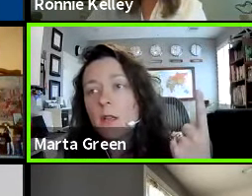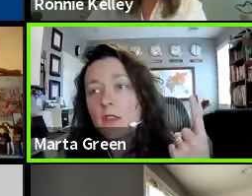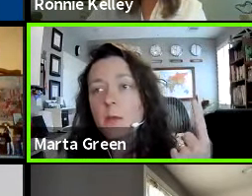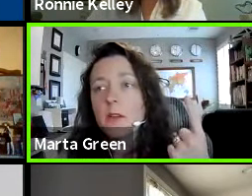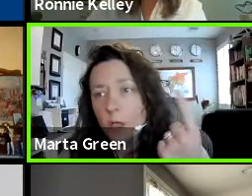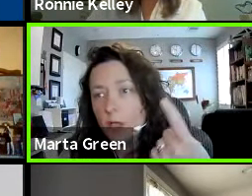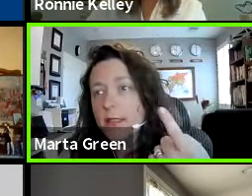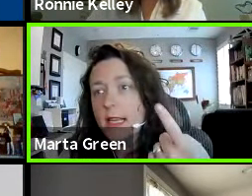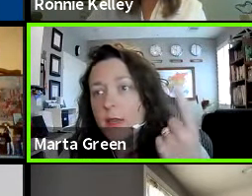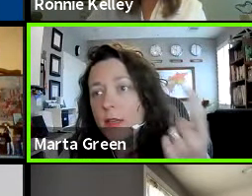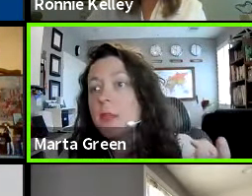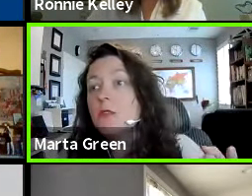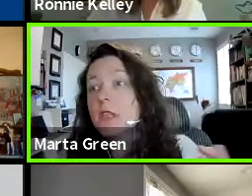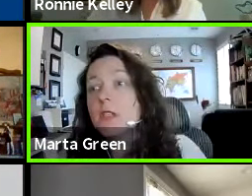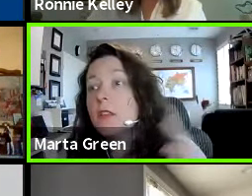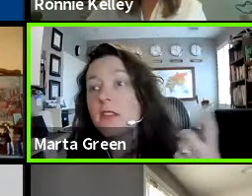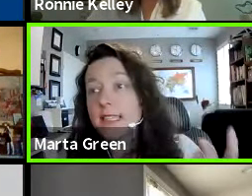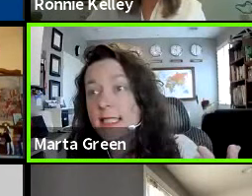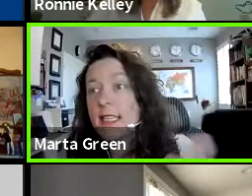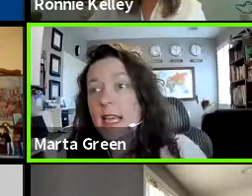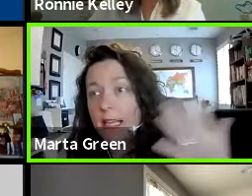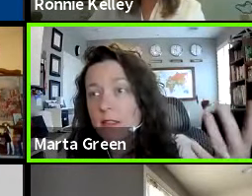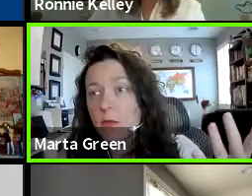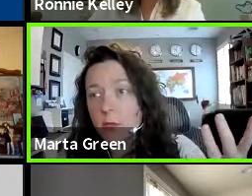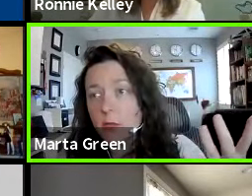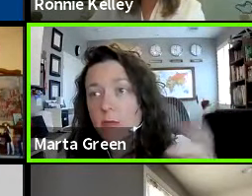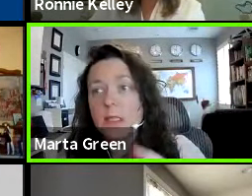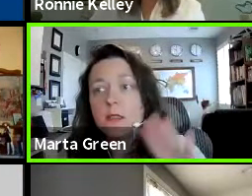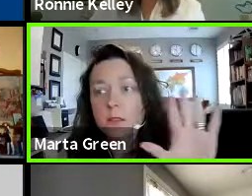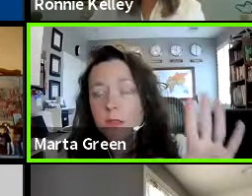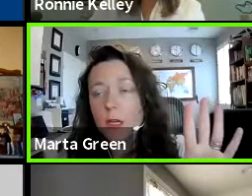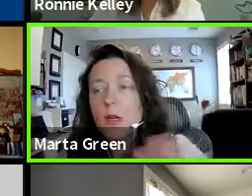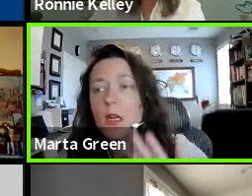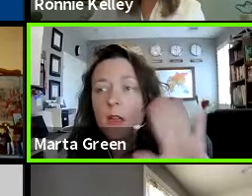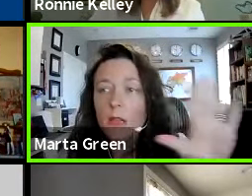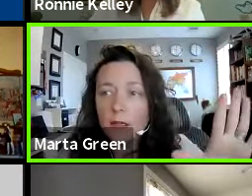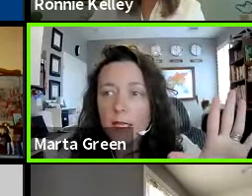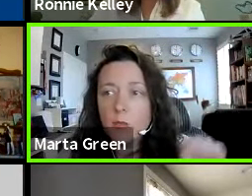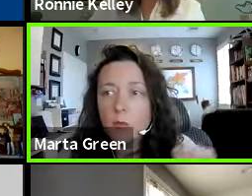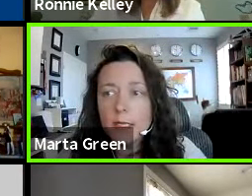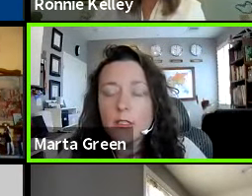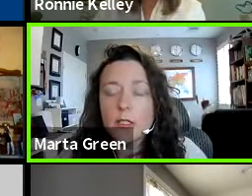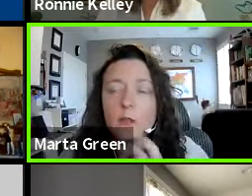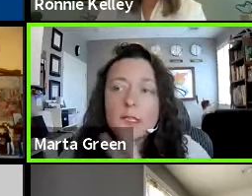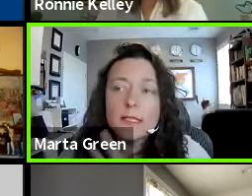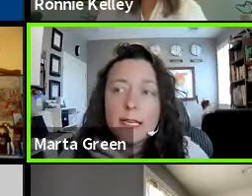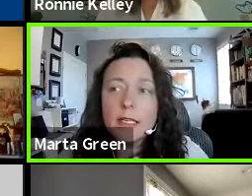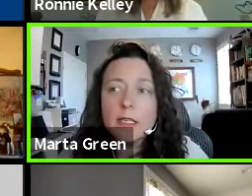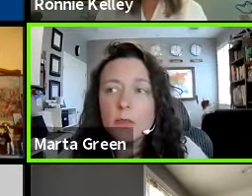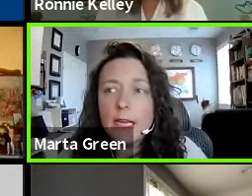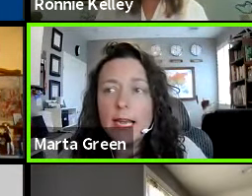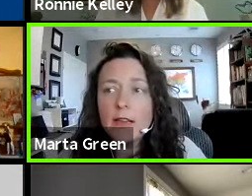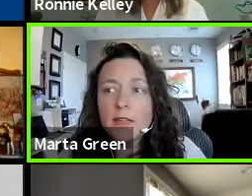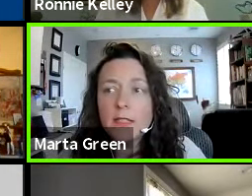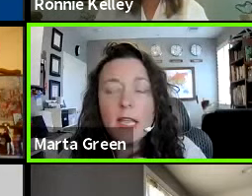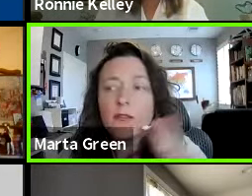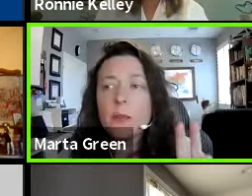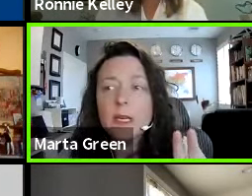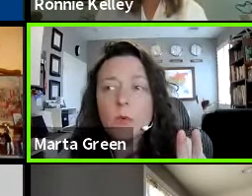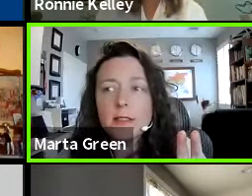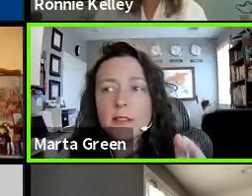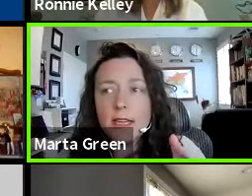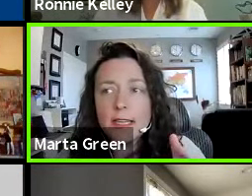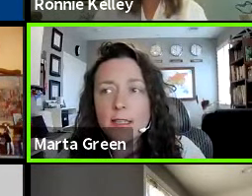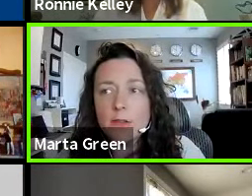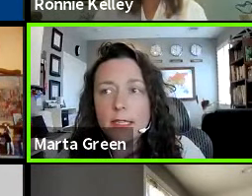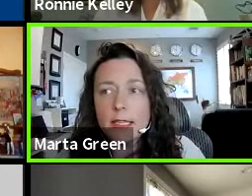because FEMA looks at the administration of the vaccine as the reimbursement. And so that's one issue. The second issue we have is